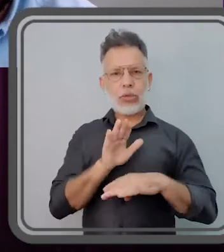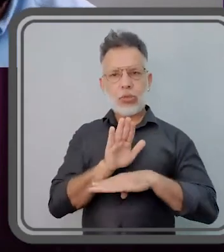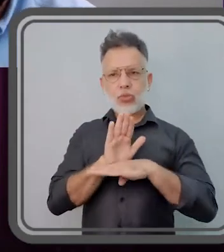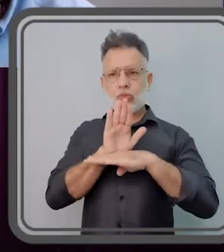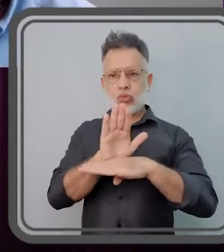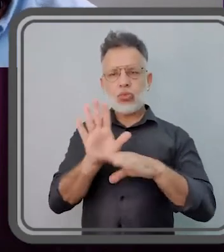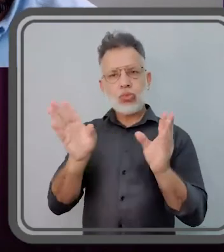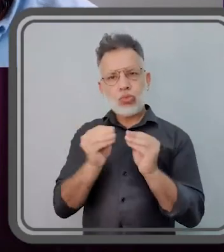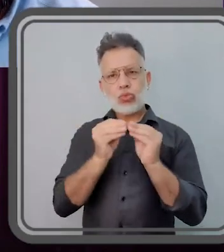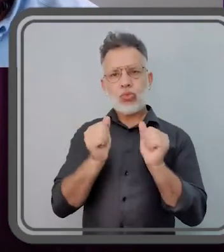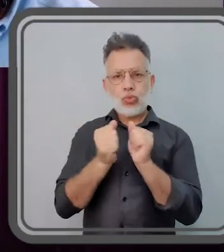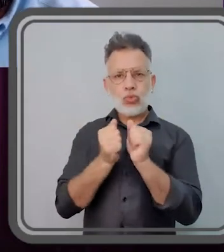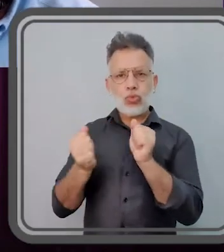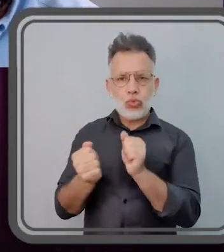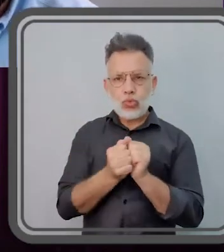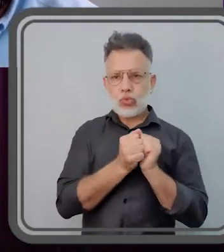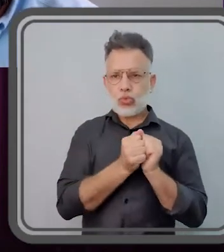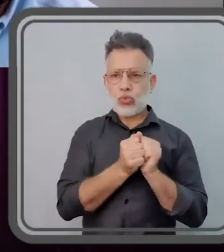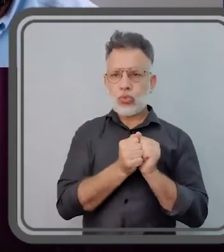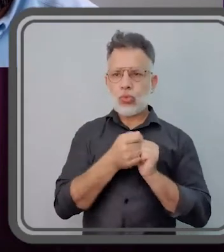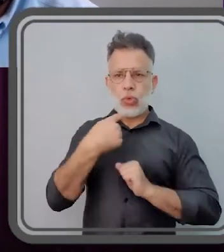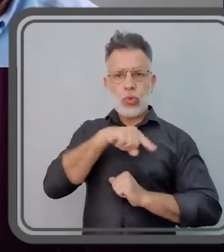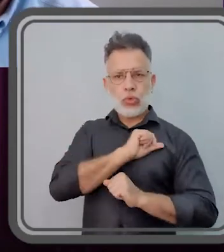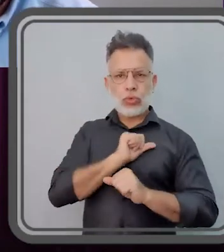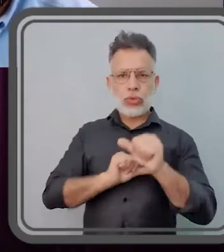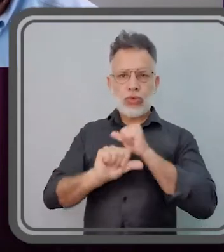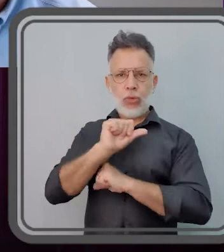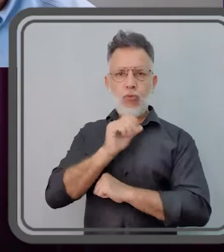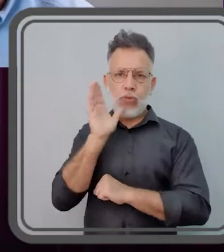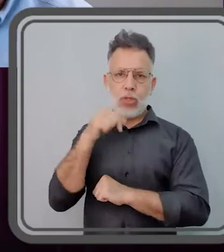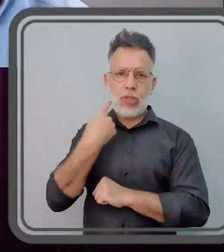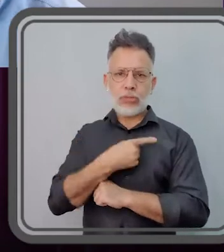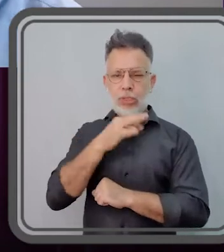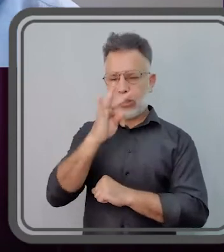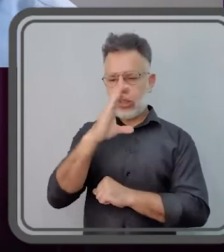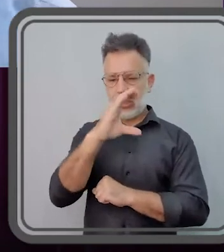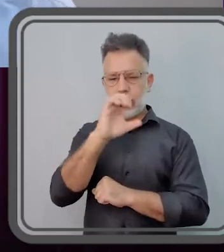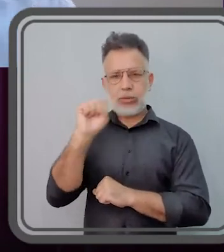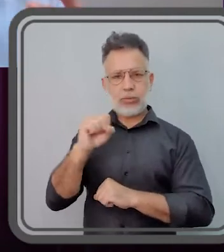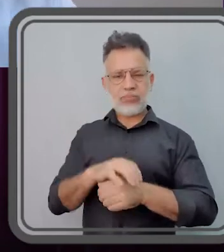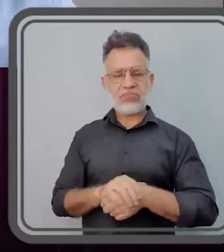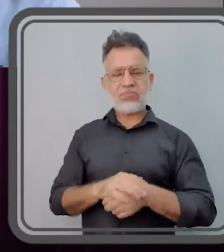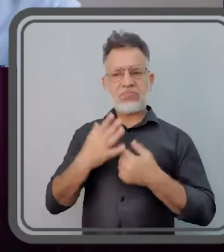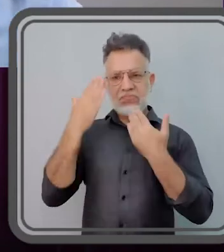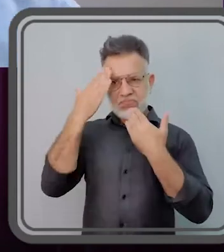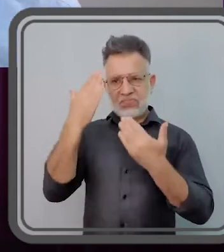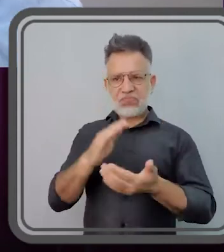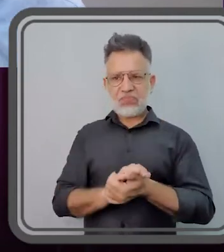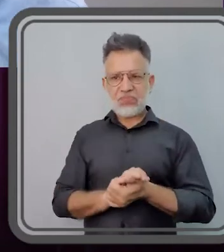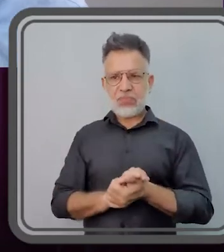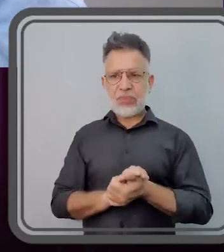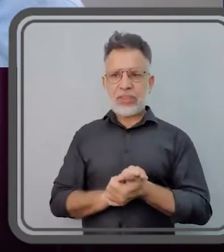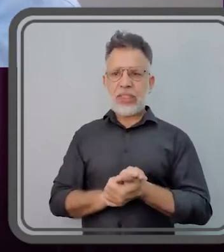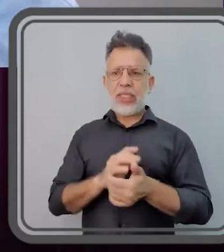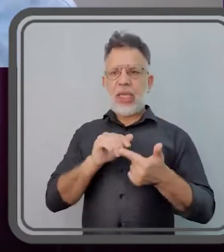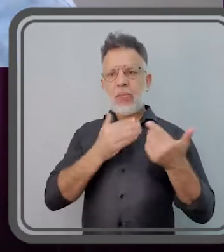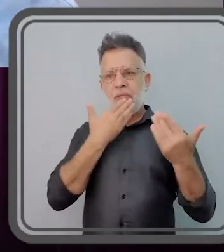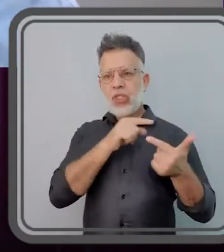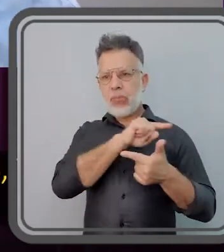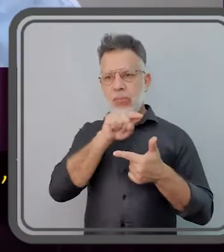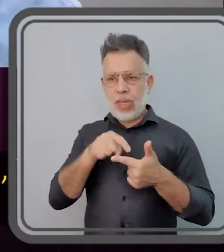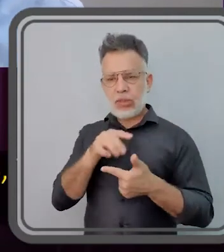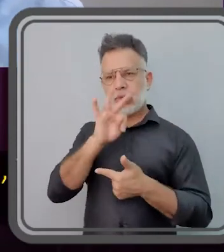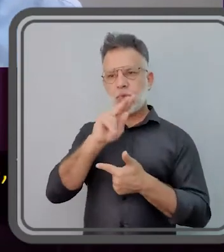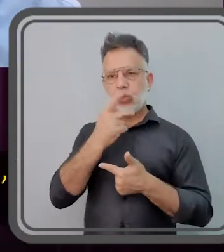us and become a TCSer. Very nice. So I will ask Tushar to come back